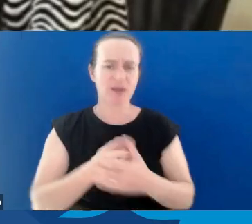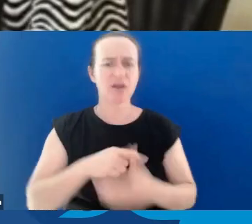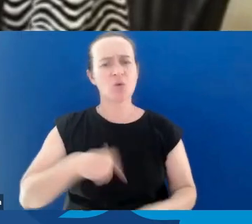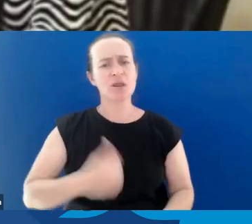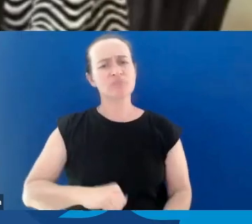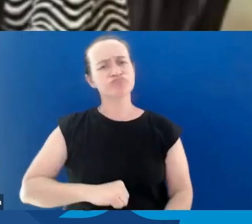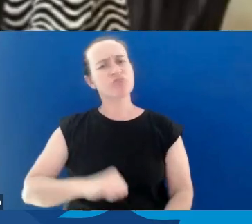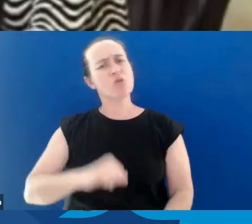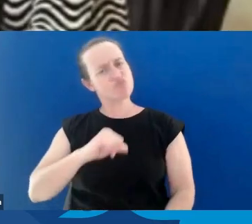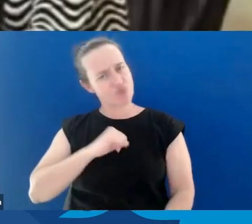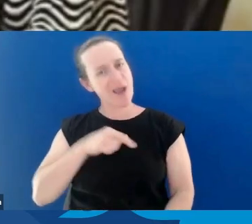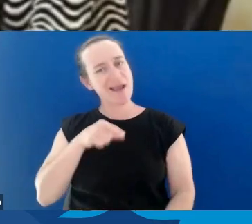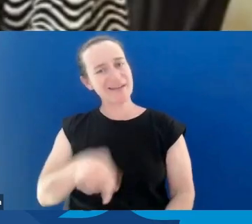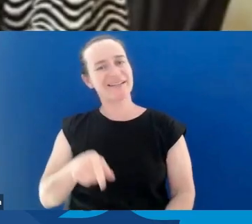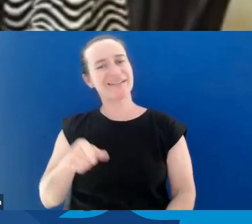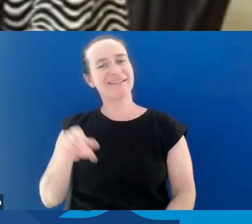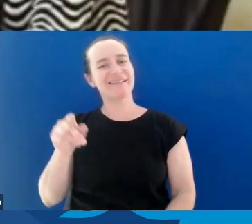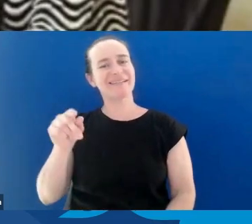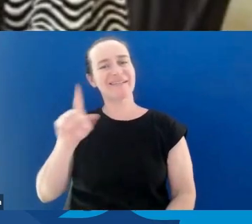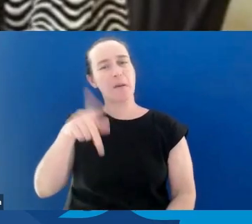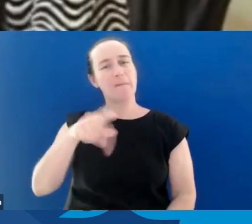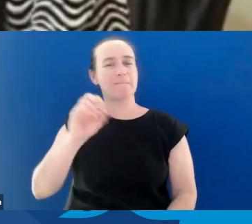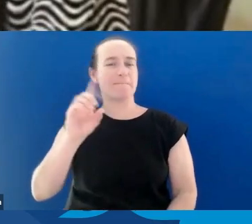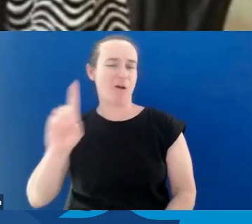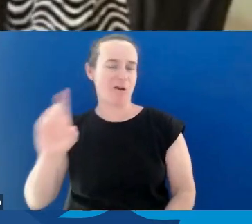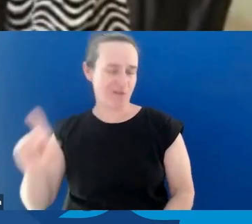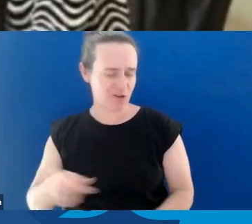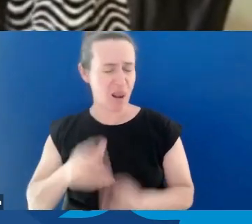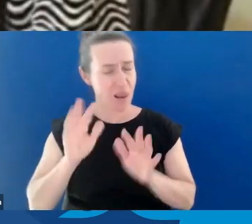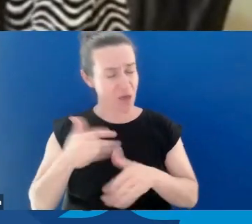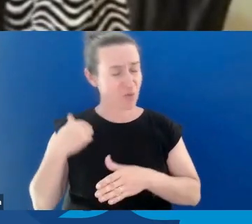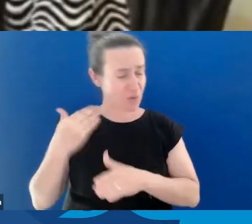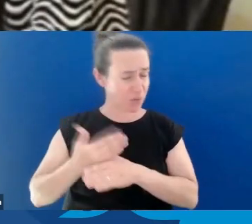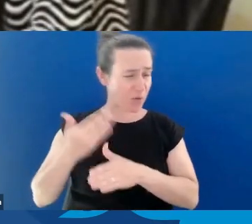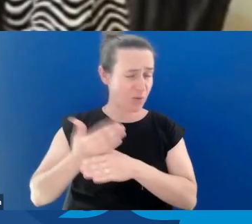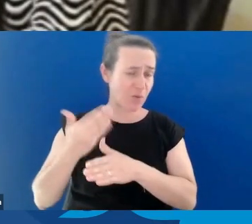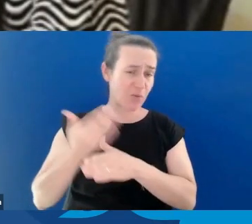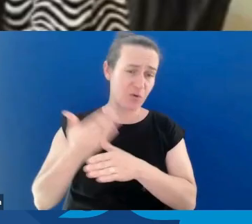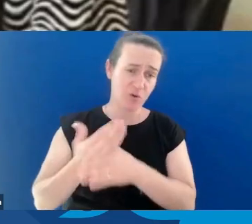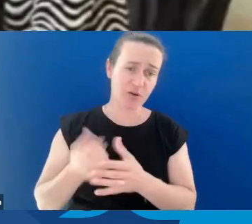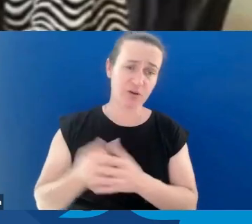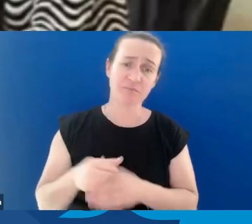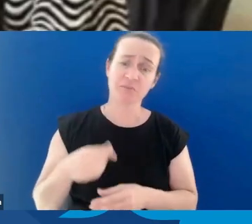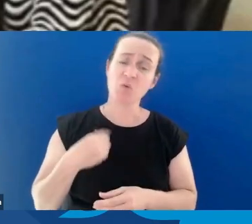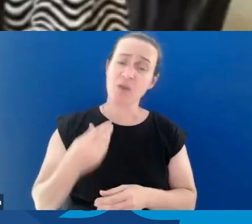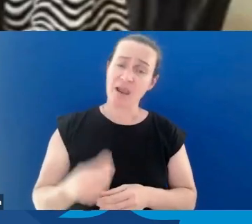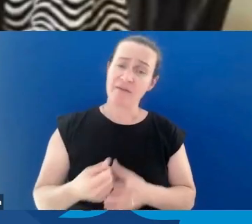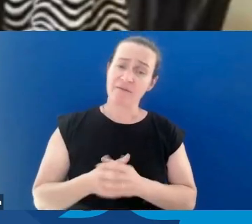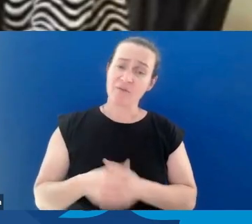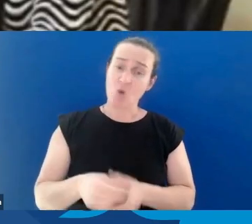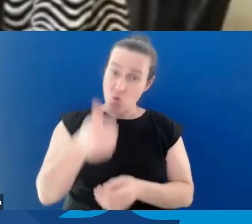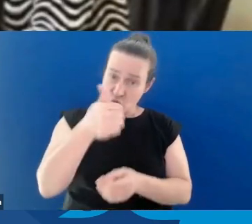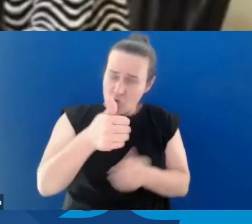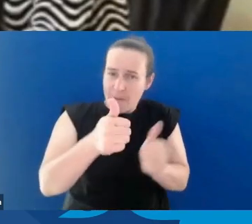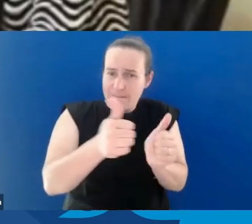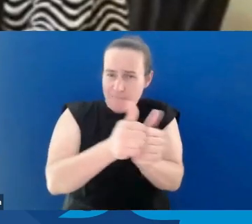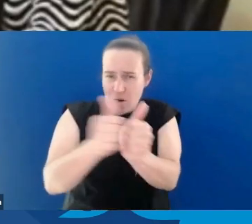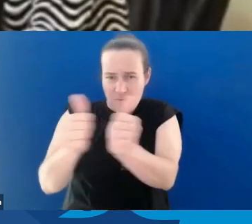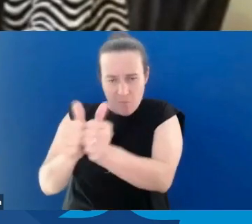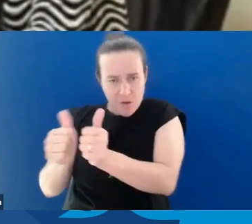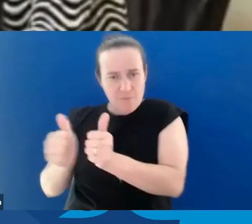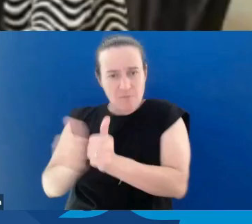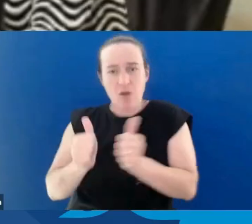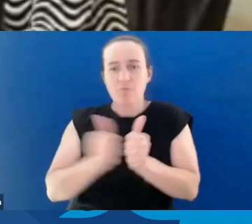this podcast. A lot of hard work has gone into it, but also we've had some really good partners that have come in